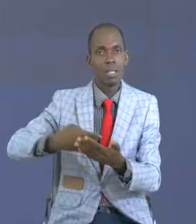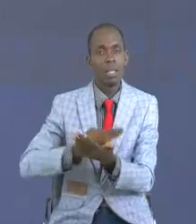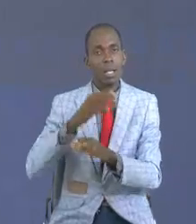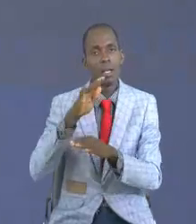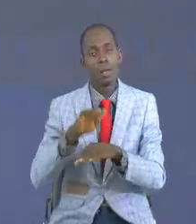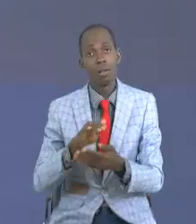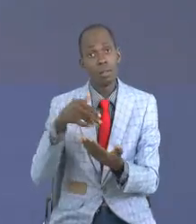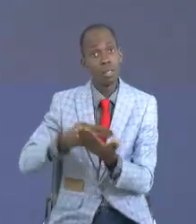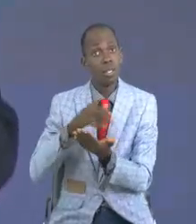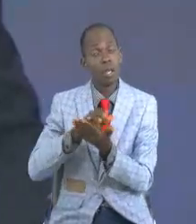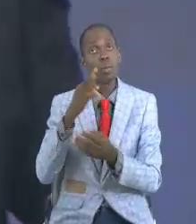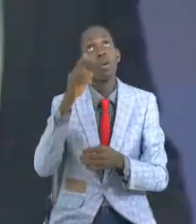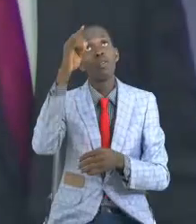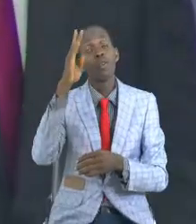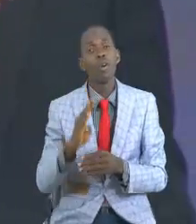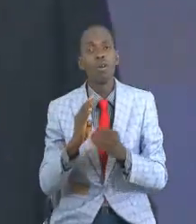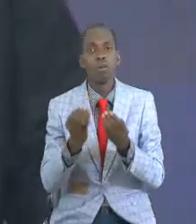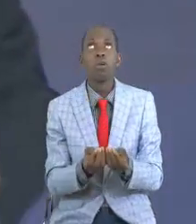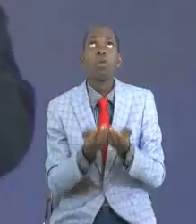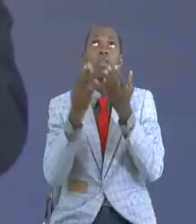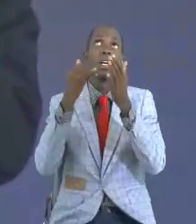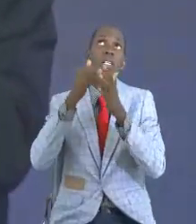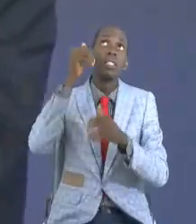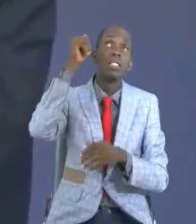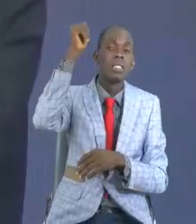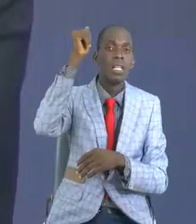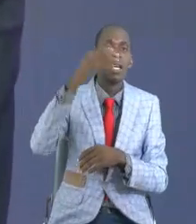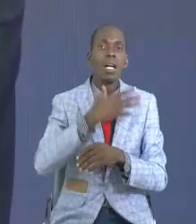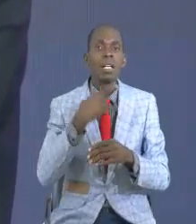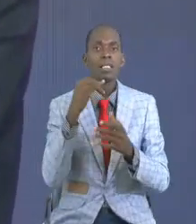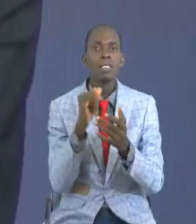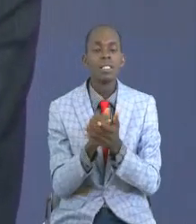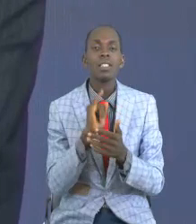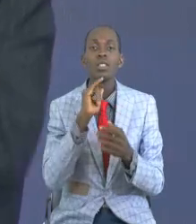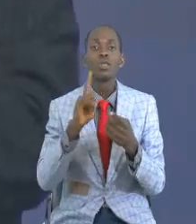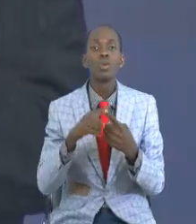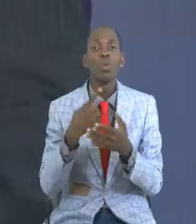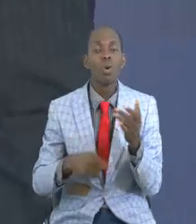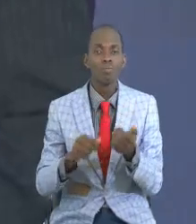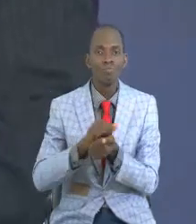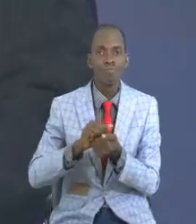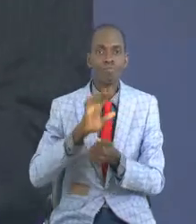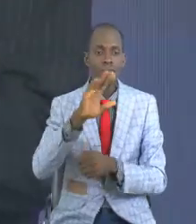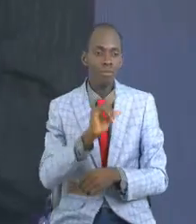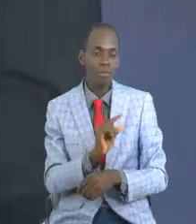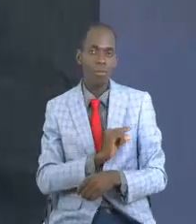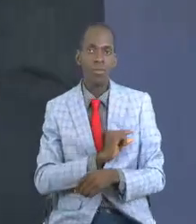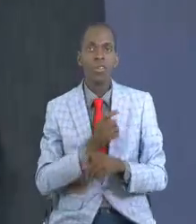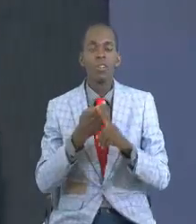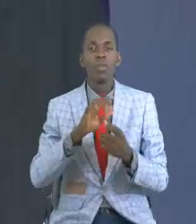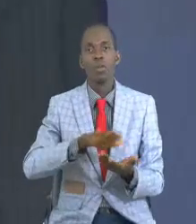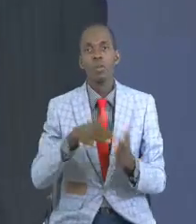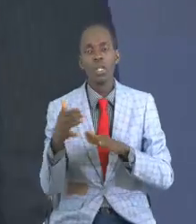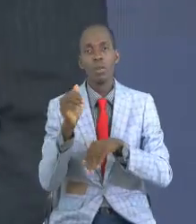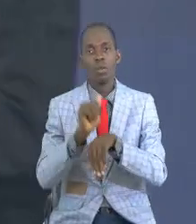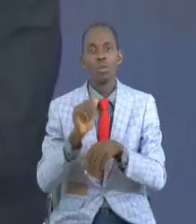of God, offered himself, and he says, is to purge your conscience from dead works to